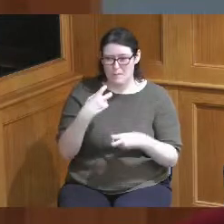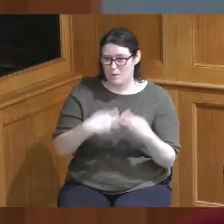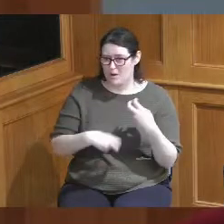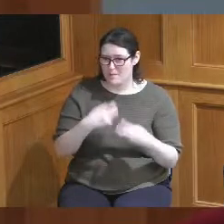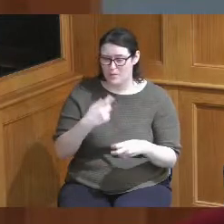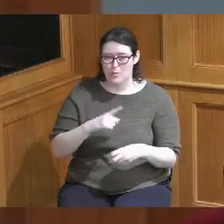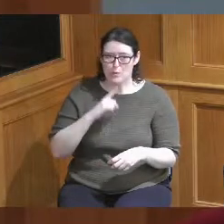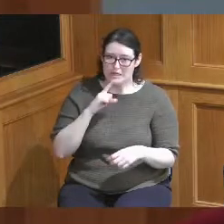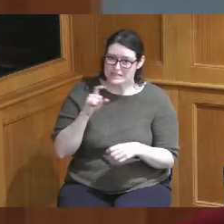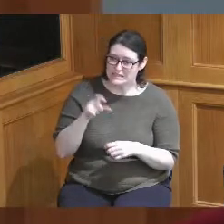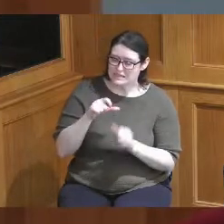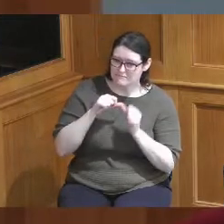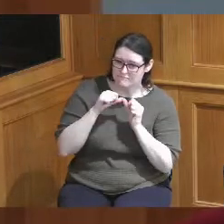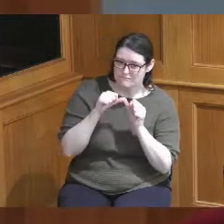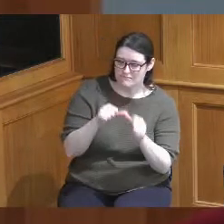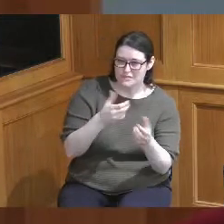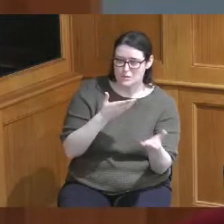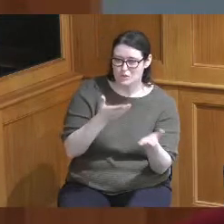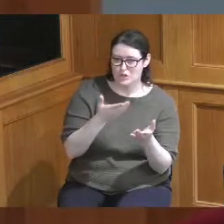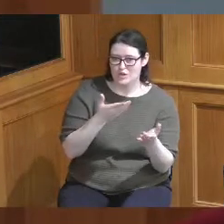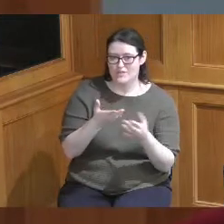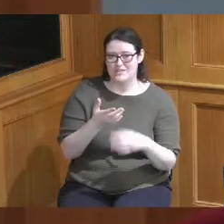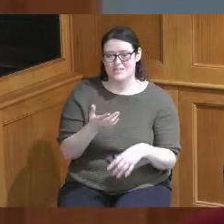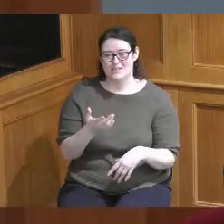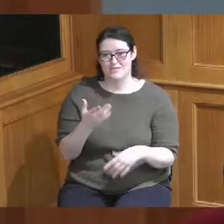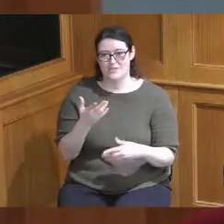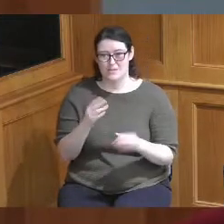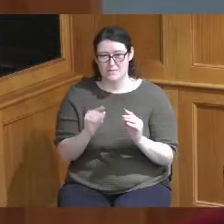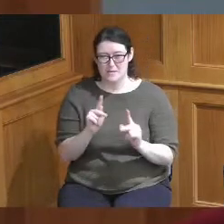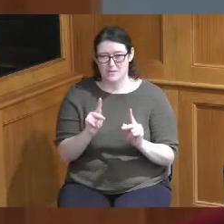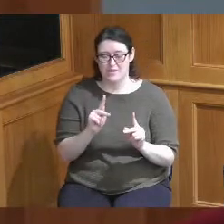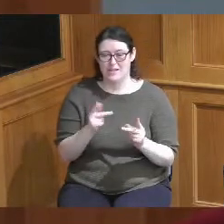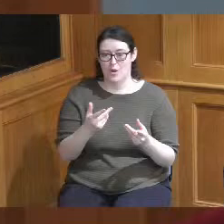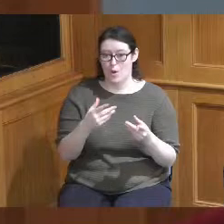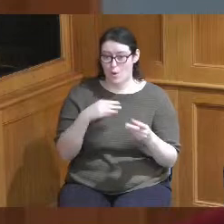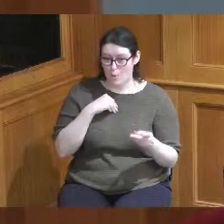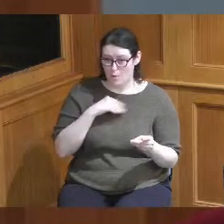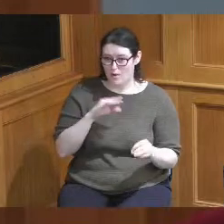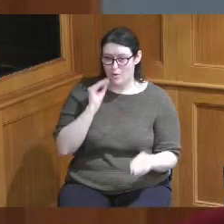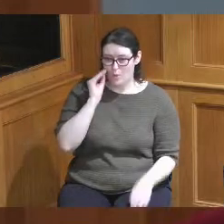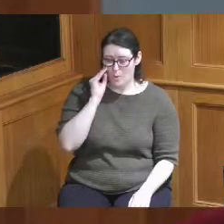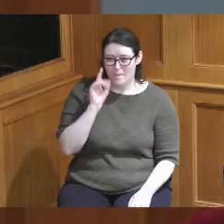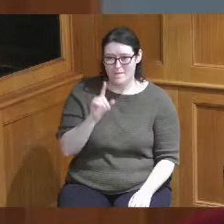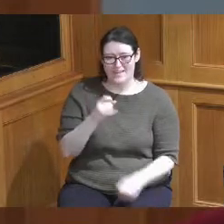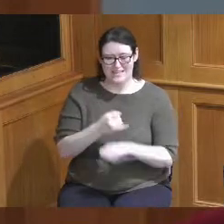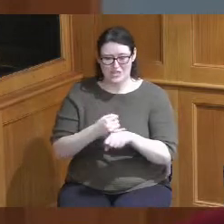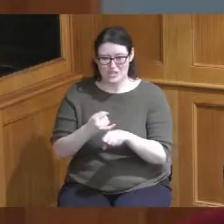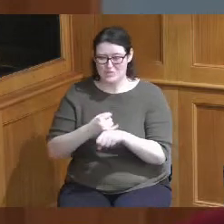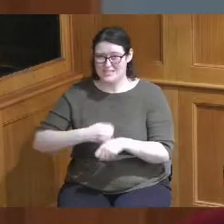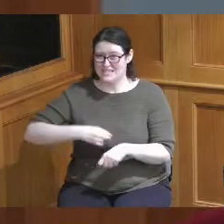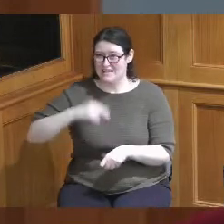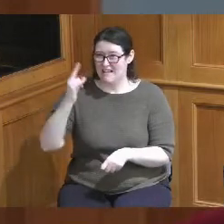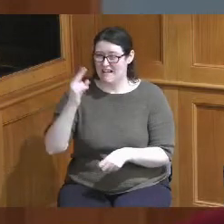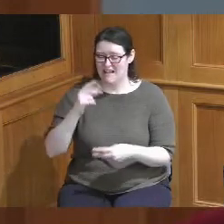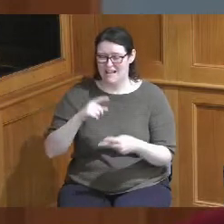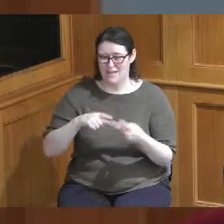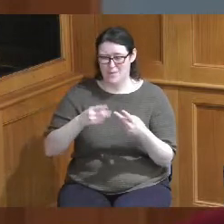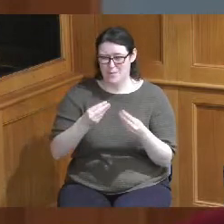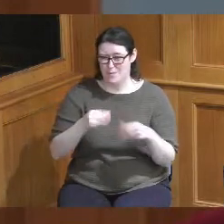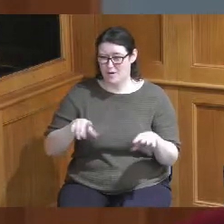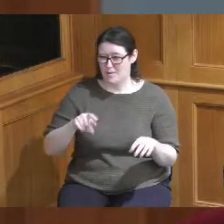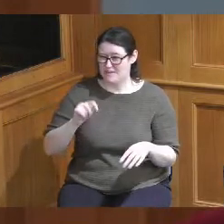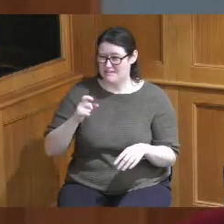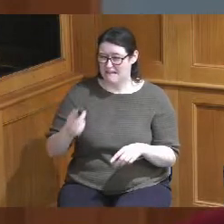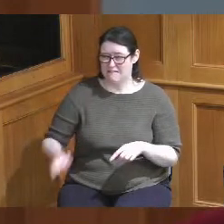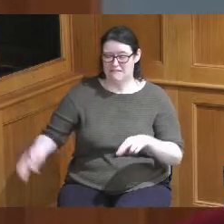there for homeowners who are struggling yet today with interest rates at all-time highs, property taxes